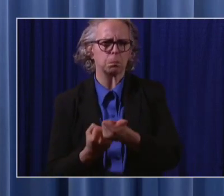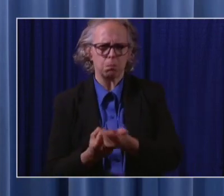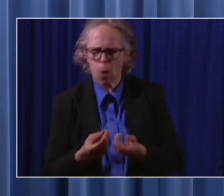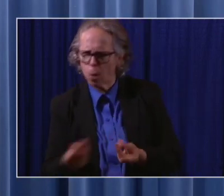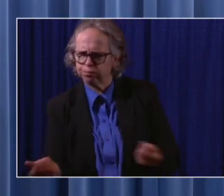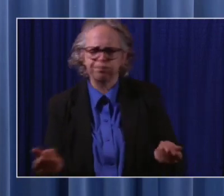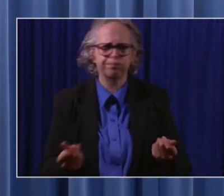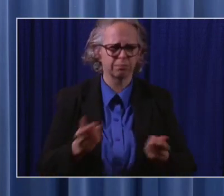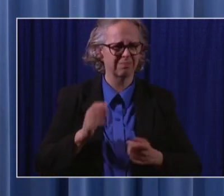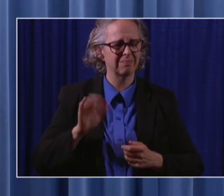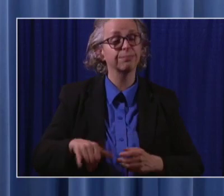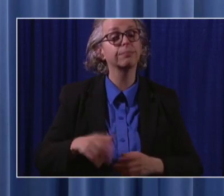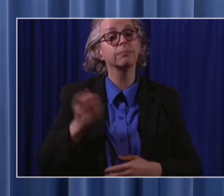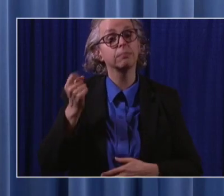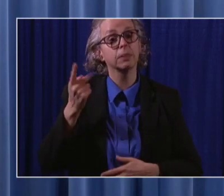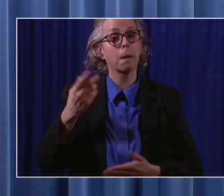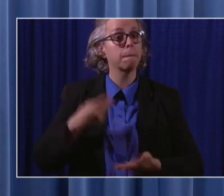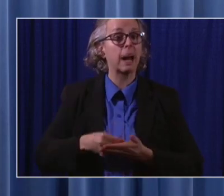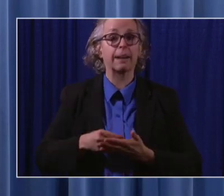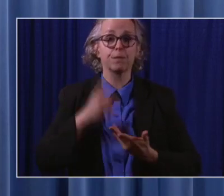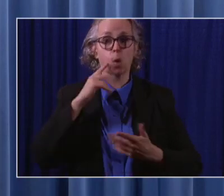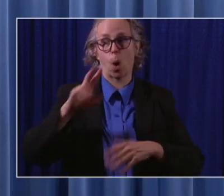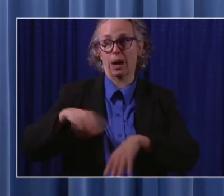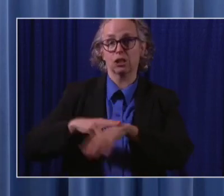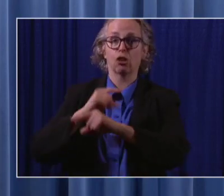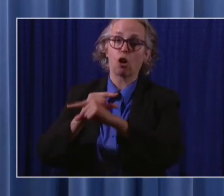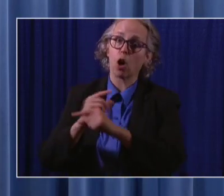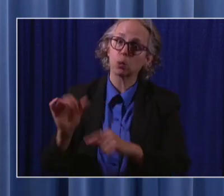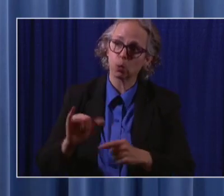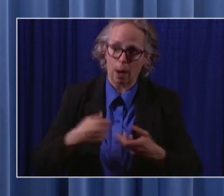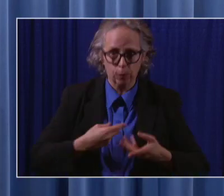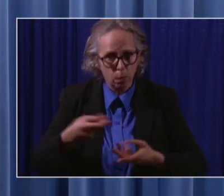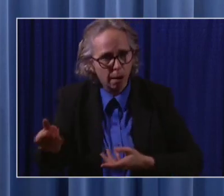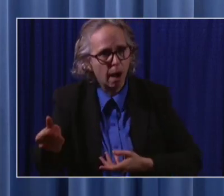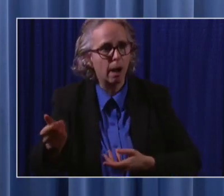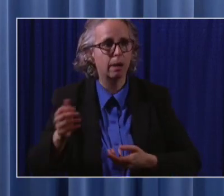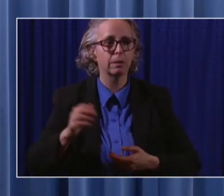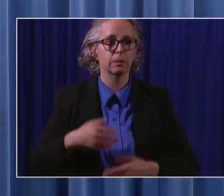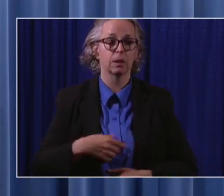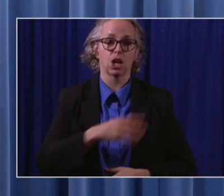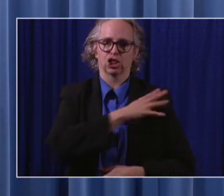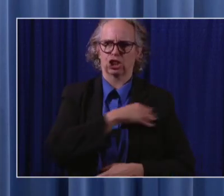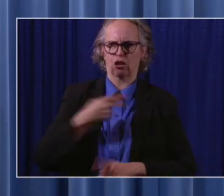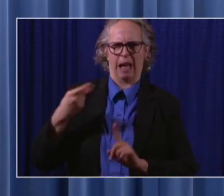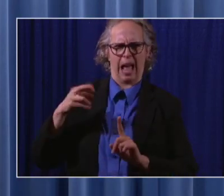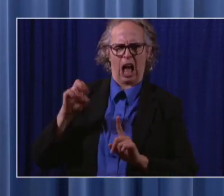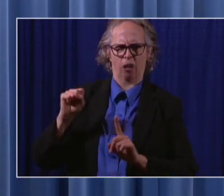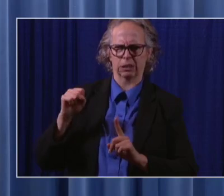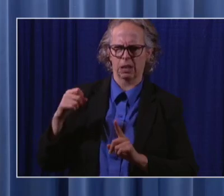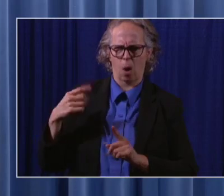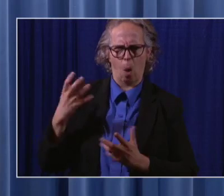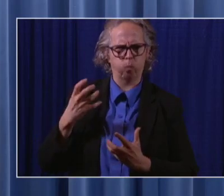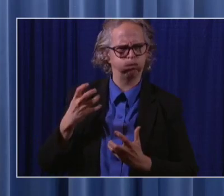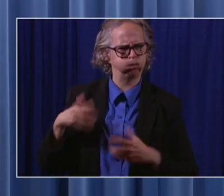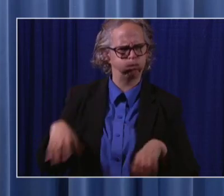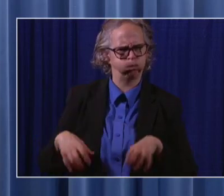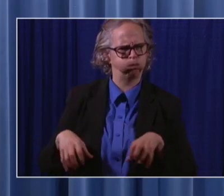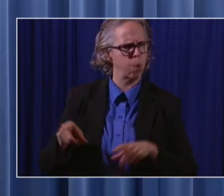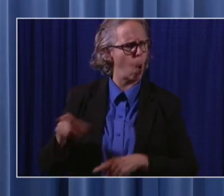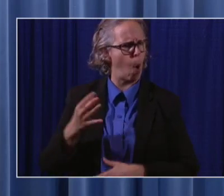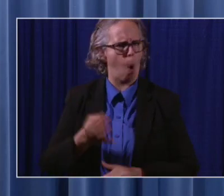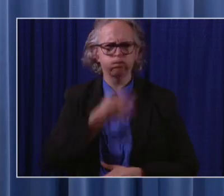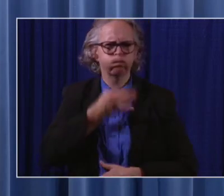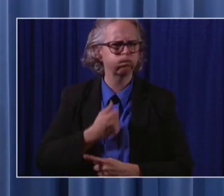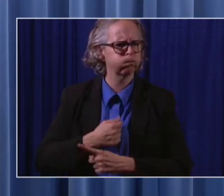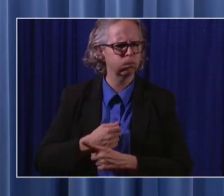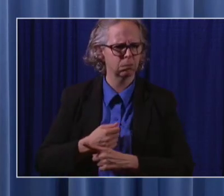Guard. That's something the Guards under General Harris is doing a phenomenal job. So that's something that Congress does not have to do, but